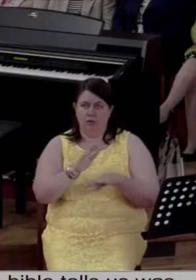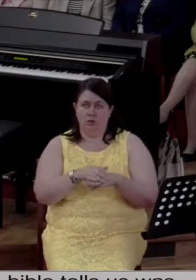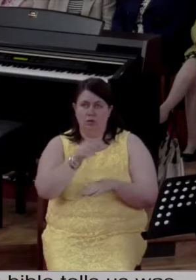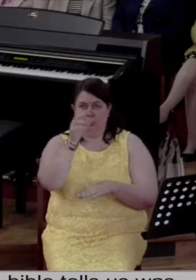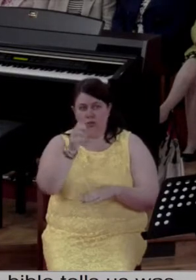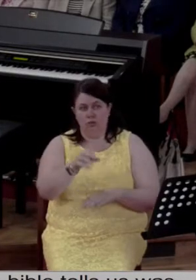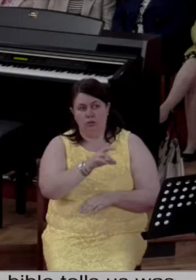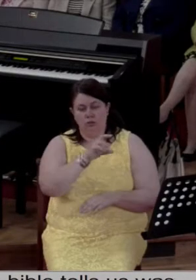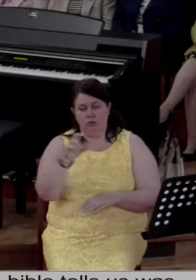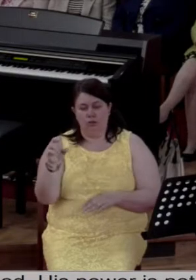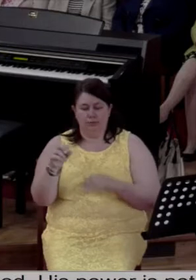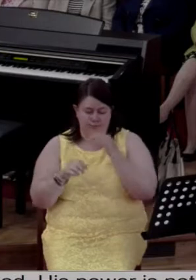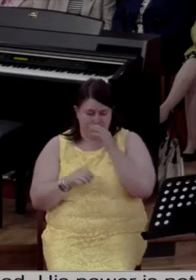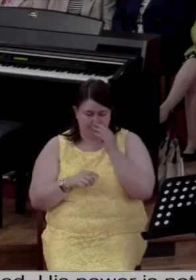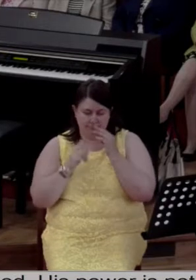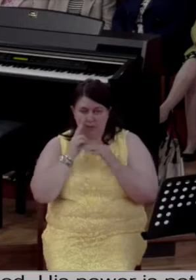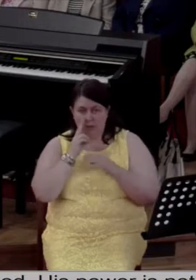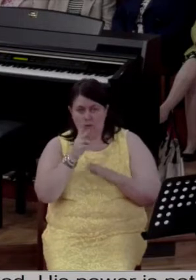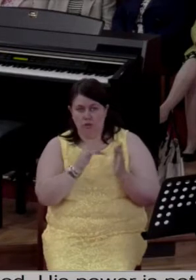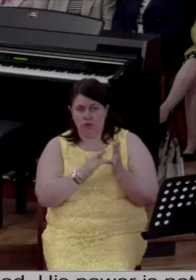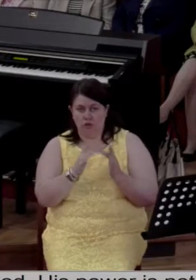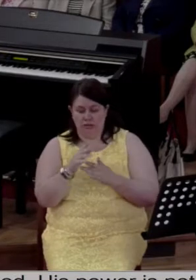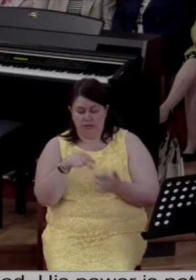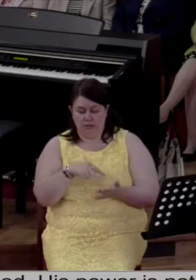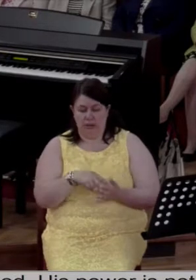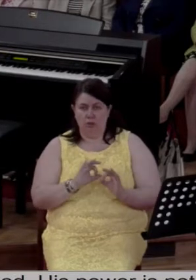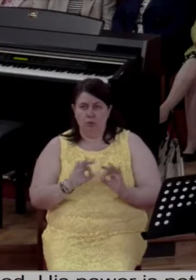if he was without power,